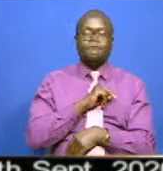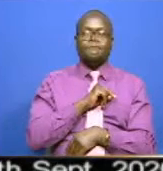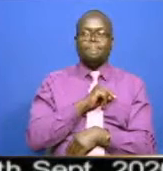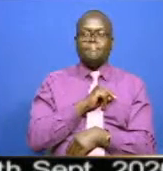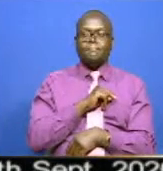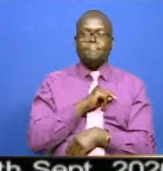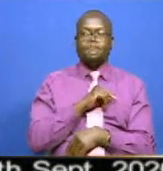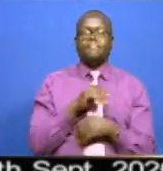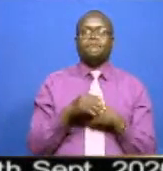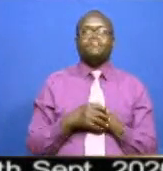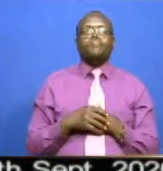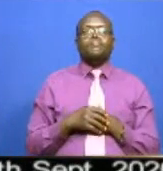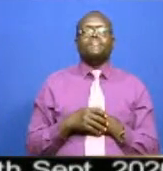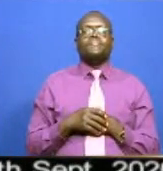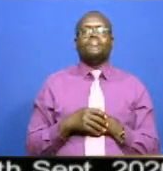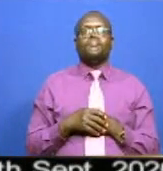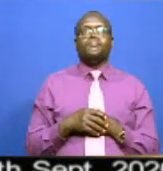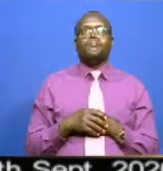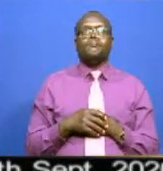the